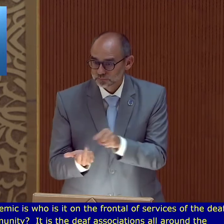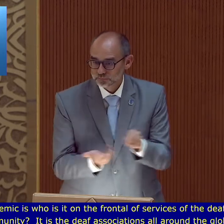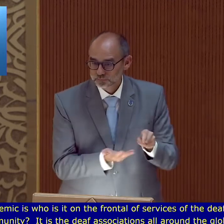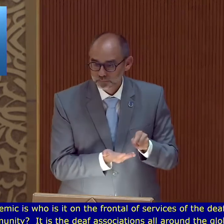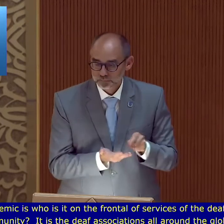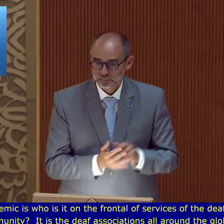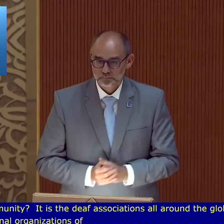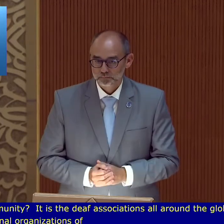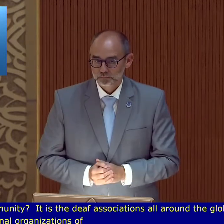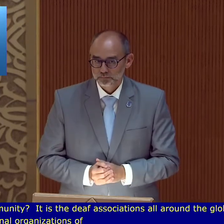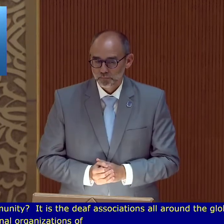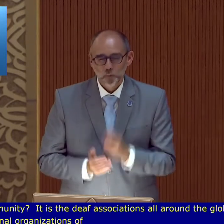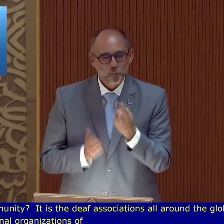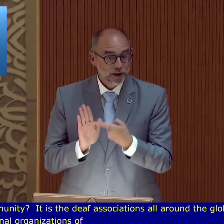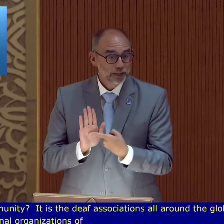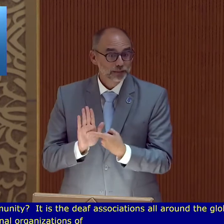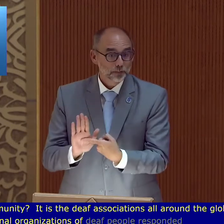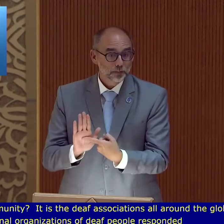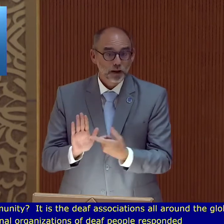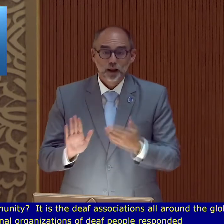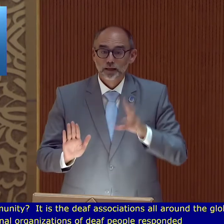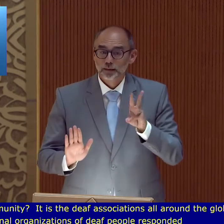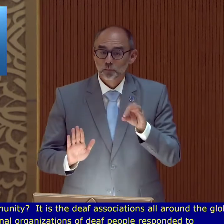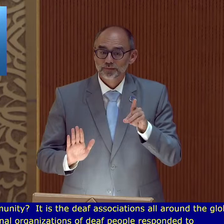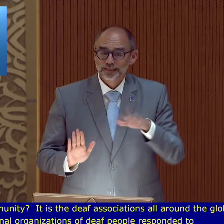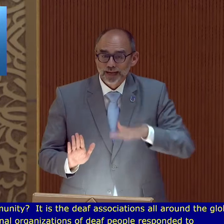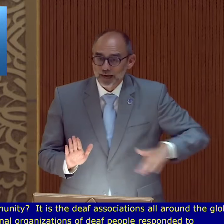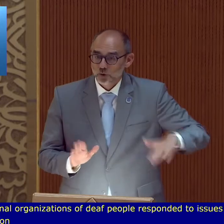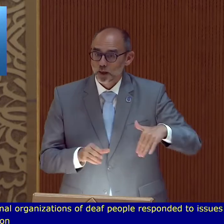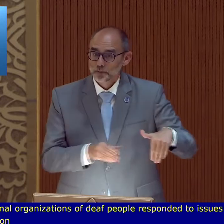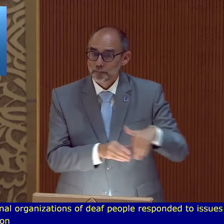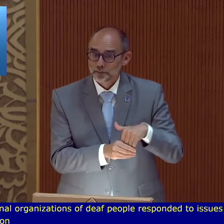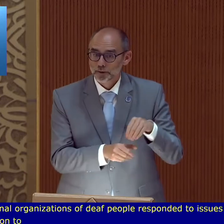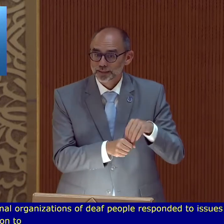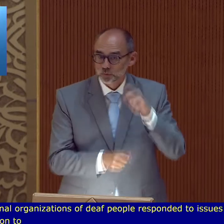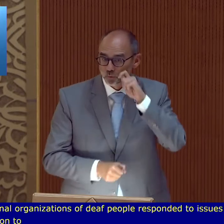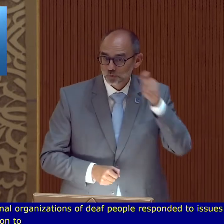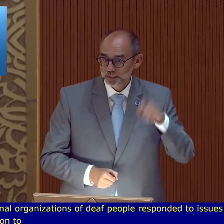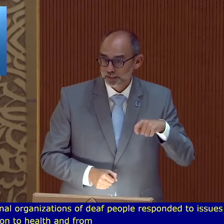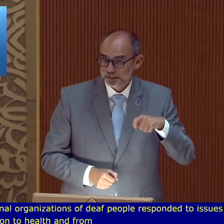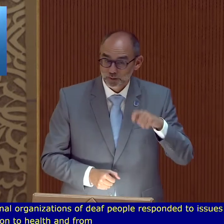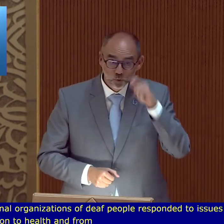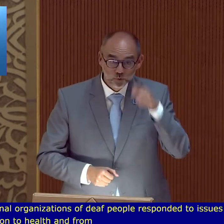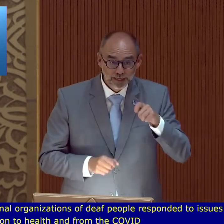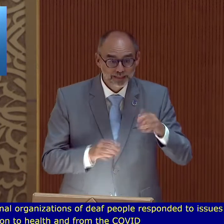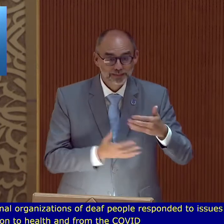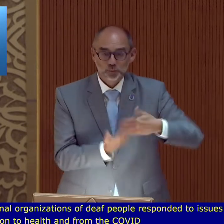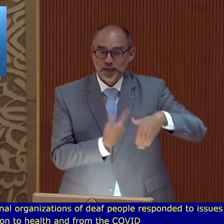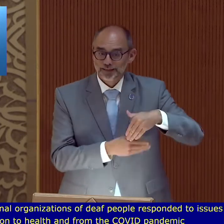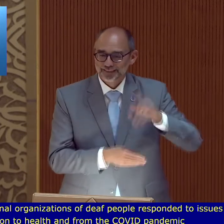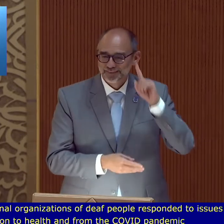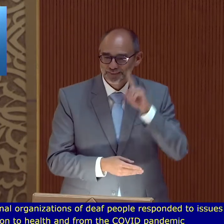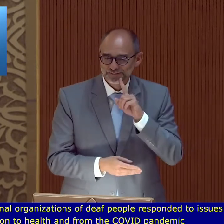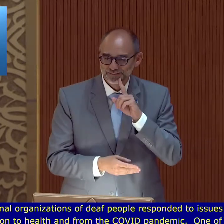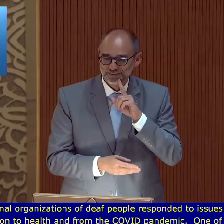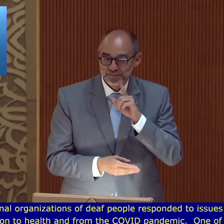to issues in relation to health and from the COVID pandemic. One of our national members, the